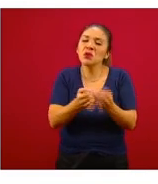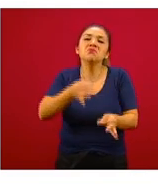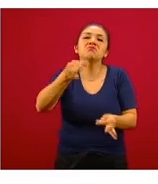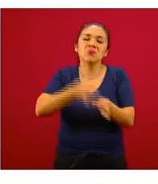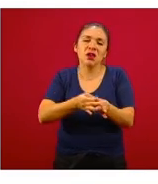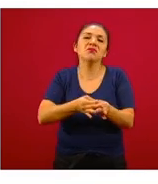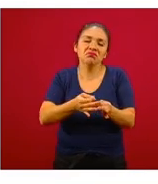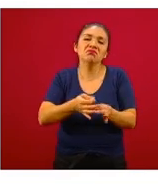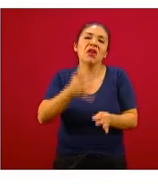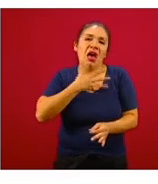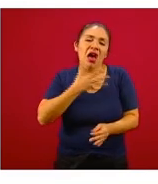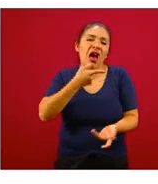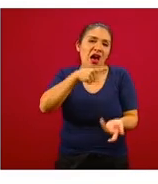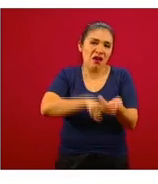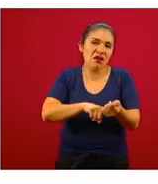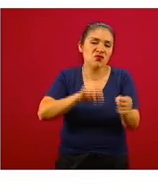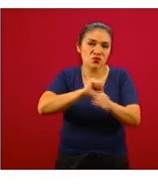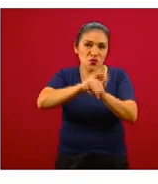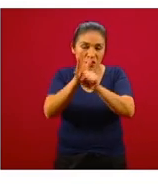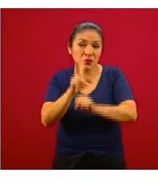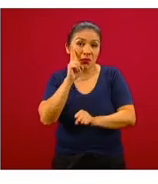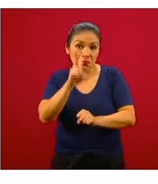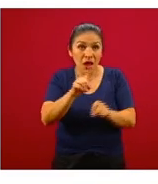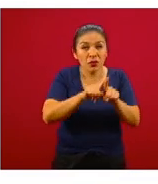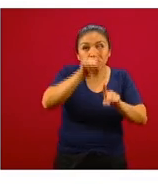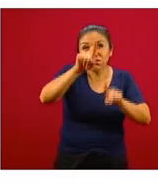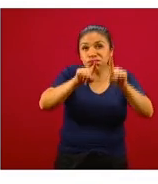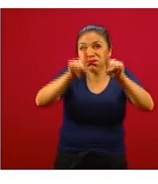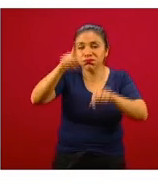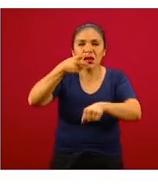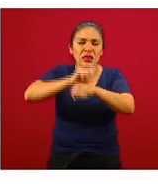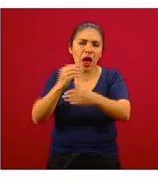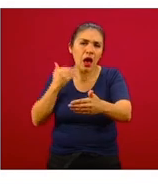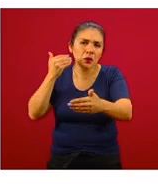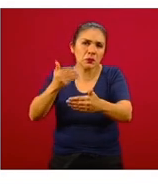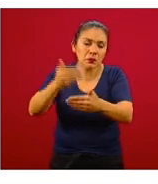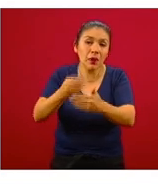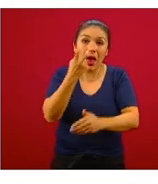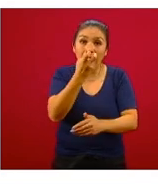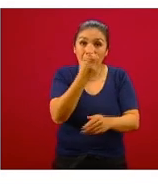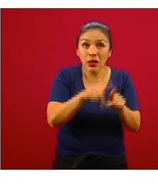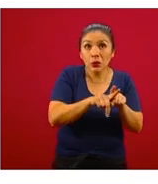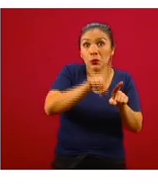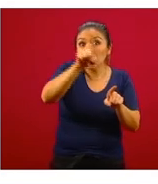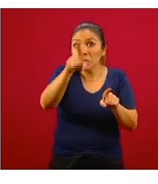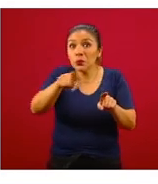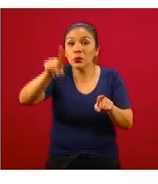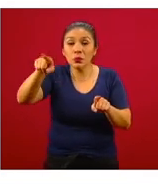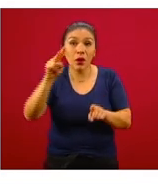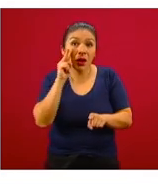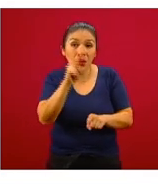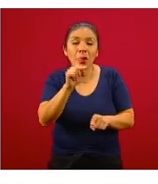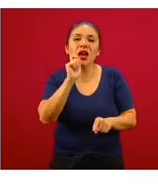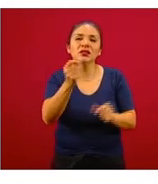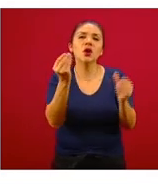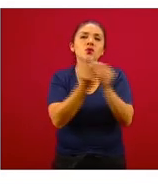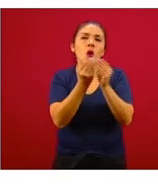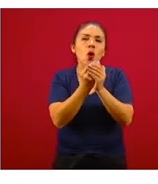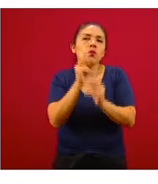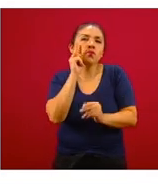saying, a good amount of these suspect cases will eventually be confirmed as positive COVID-19